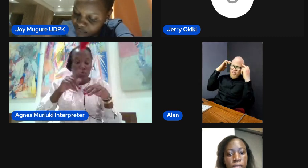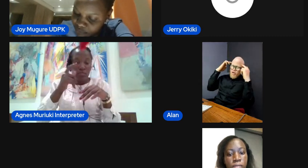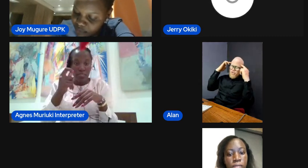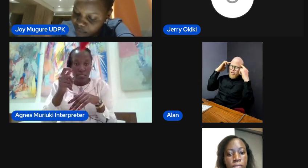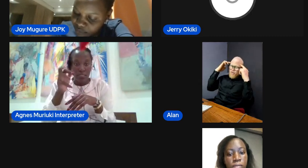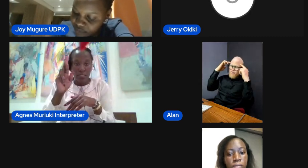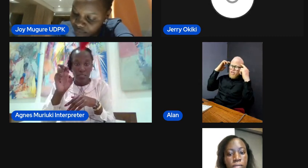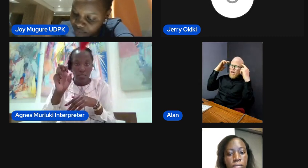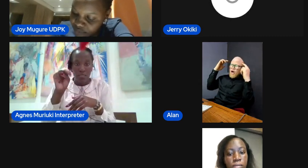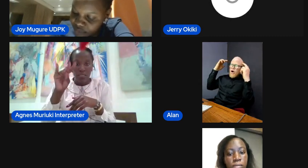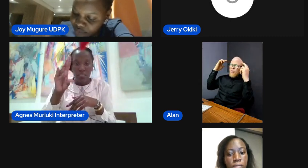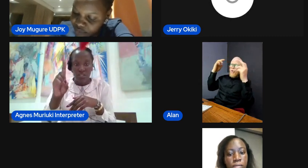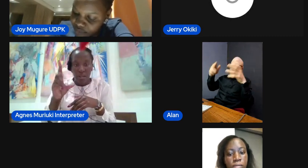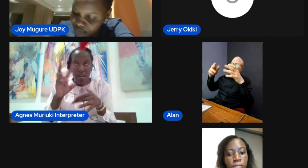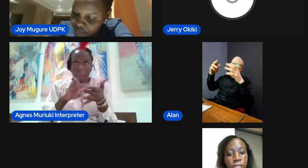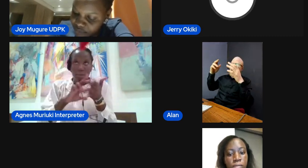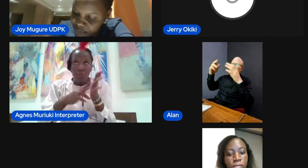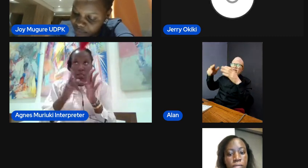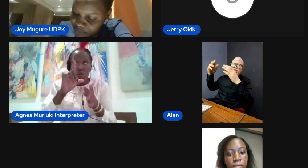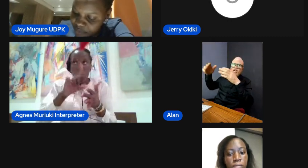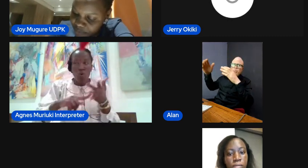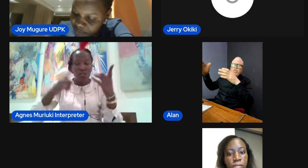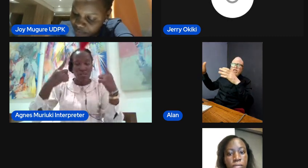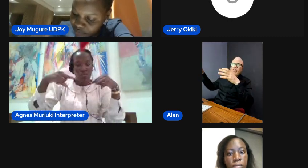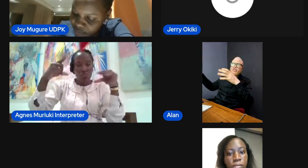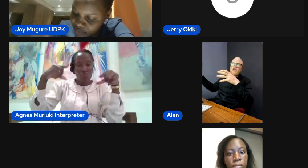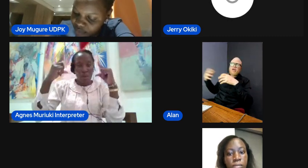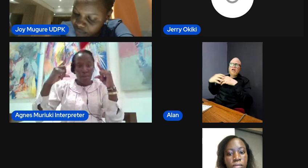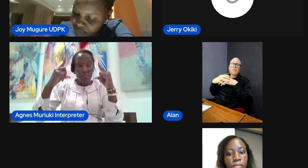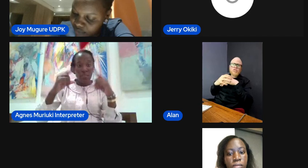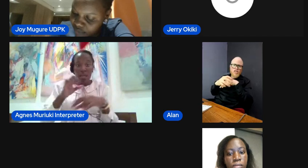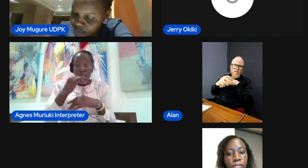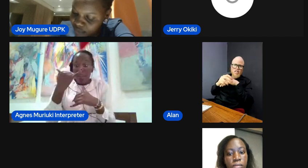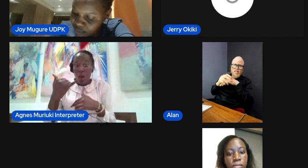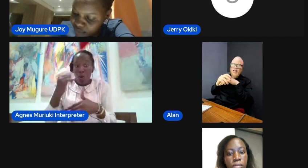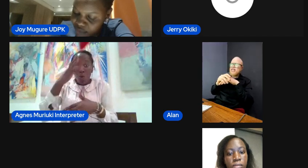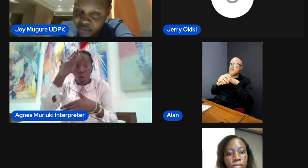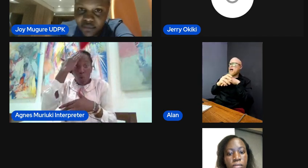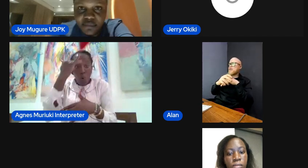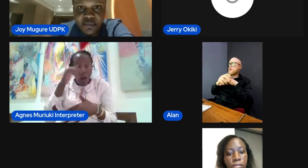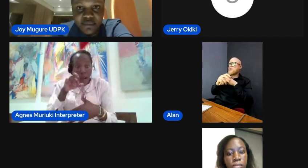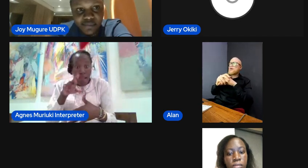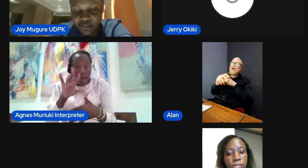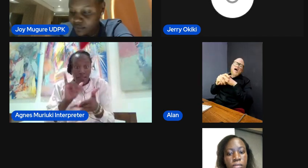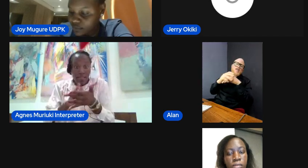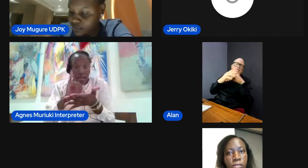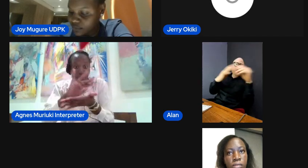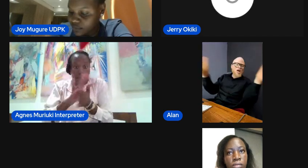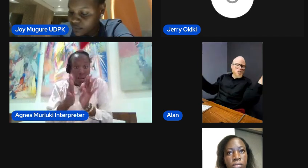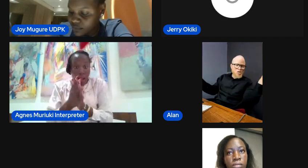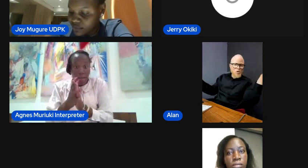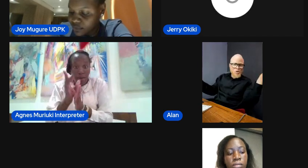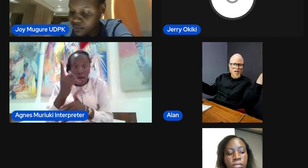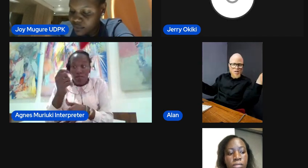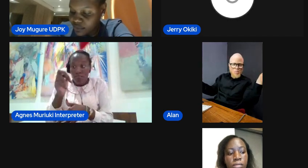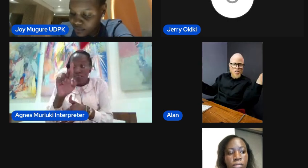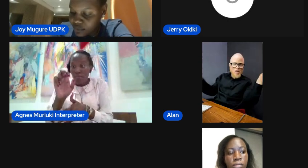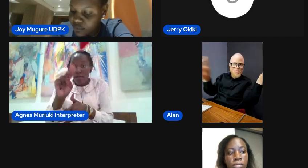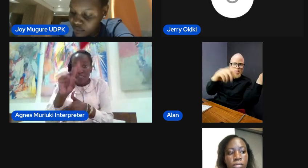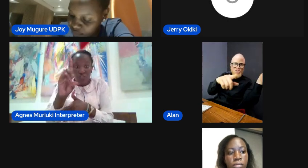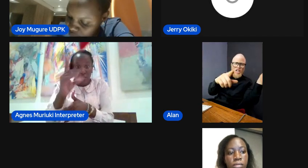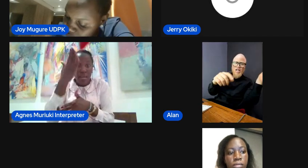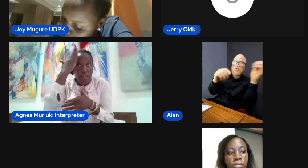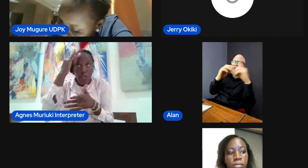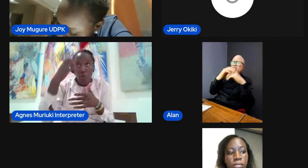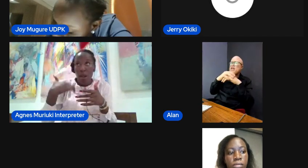need to ask ourselves, why has that particular thing become a trend? And I know, and I'm not excluding